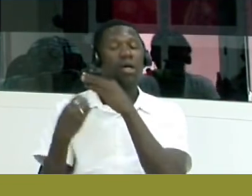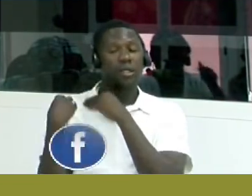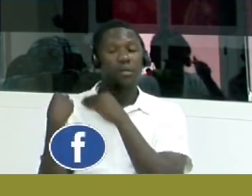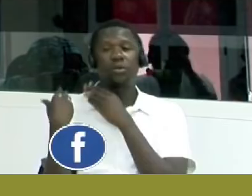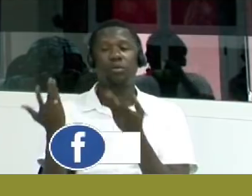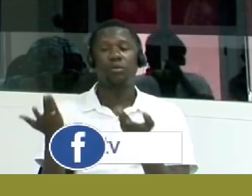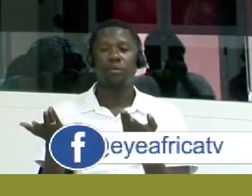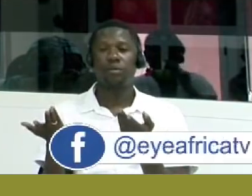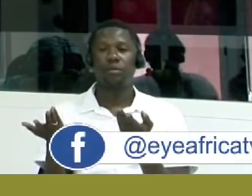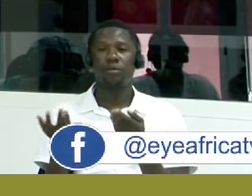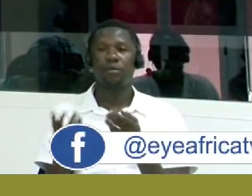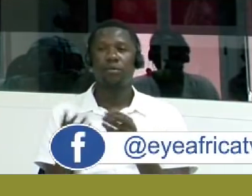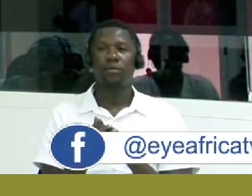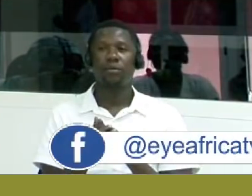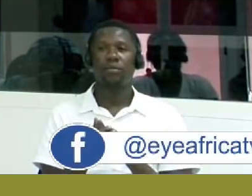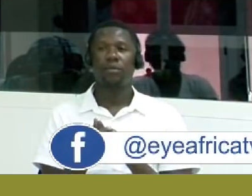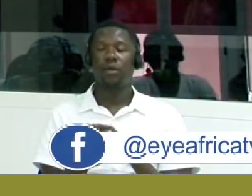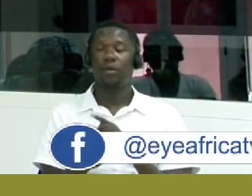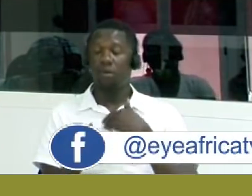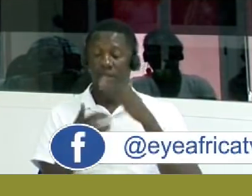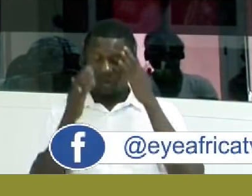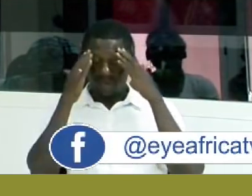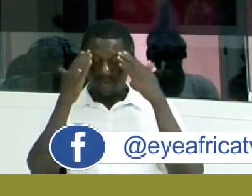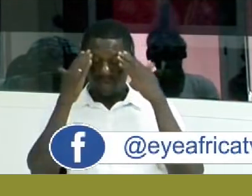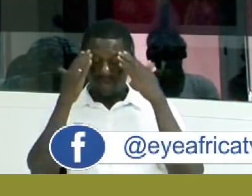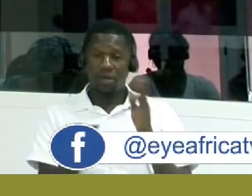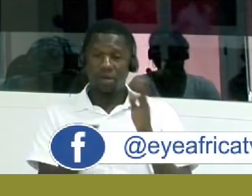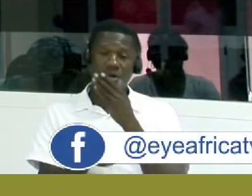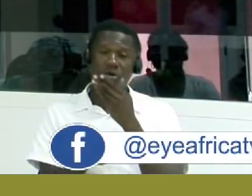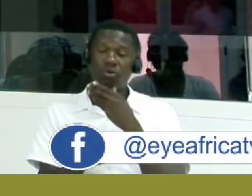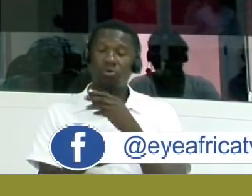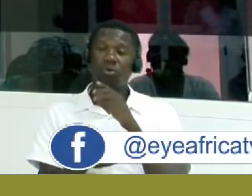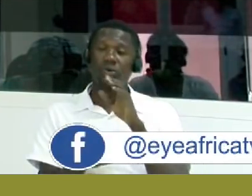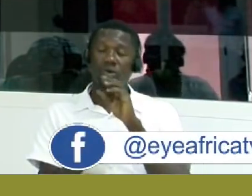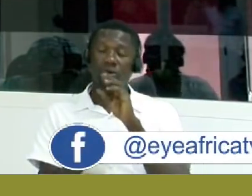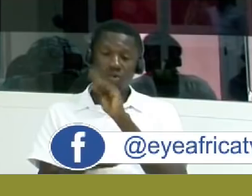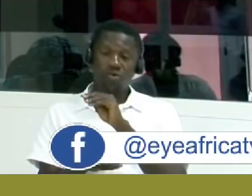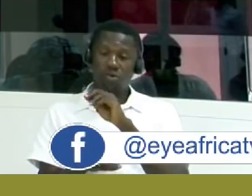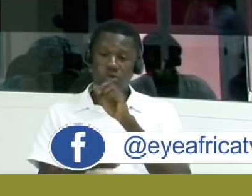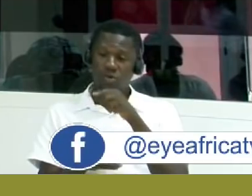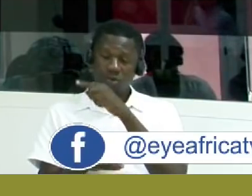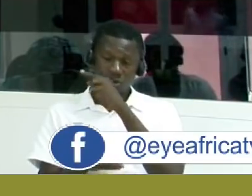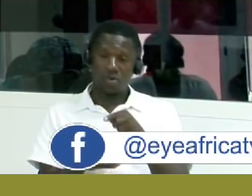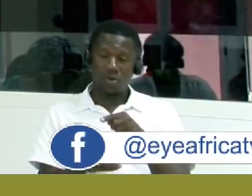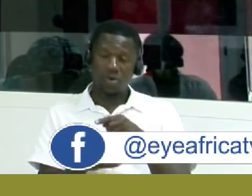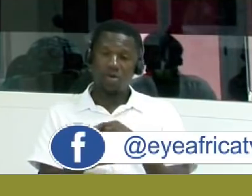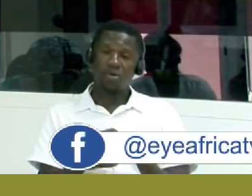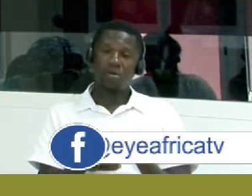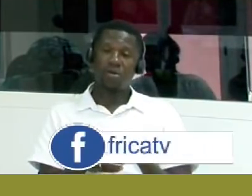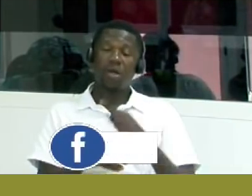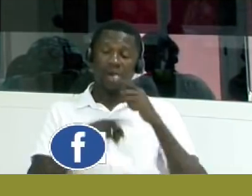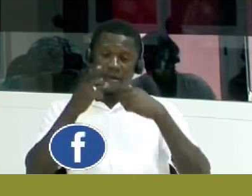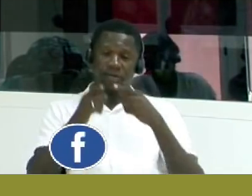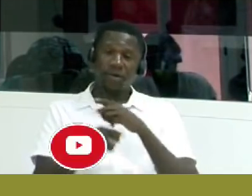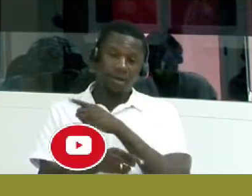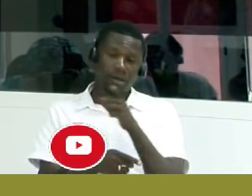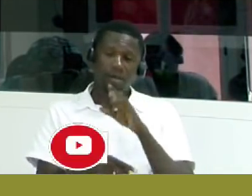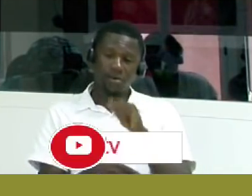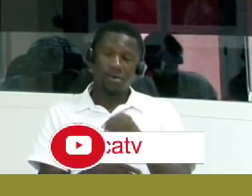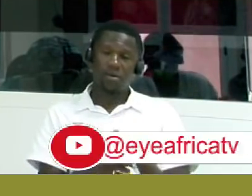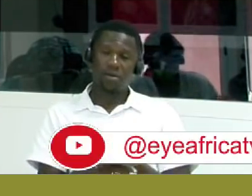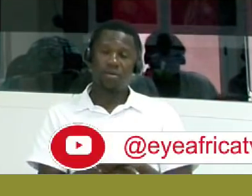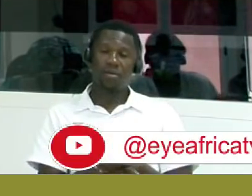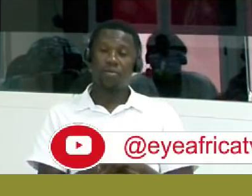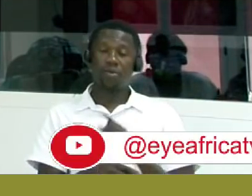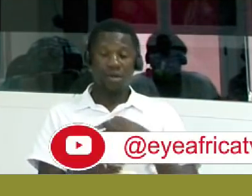that they were going to commit offenses. But you were told already. After they had done it. Yes, but the thing is, it did not